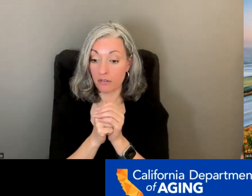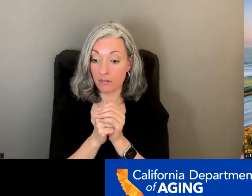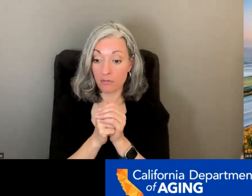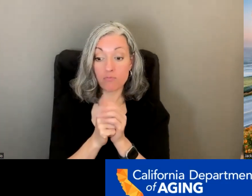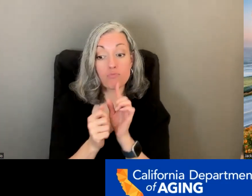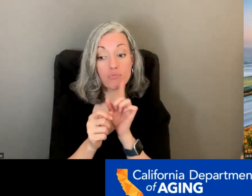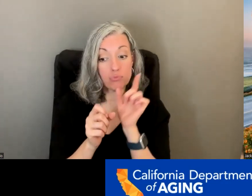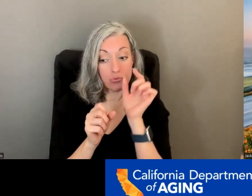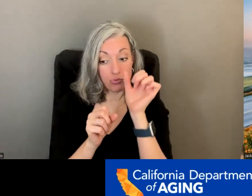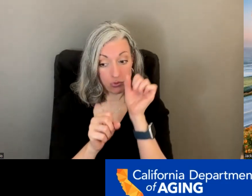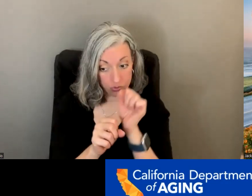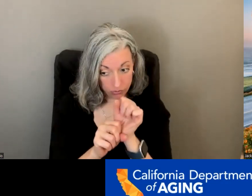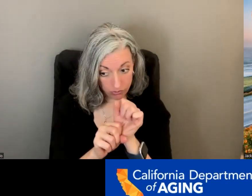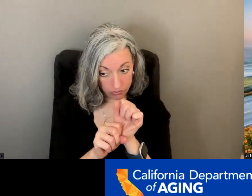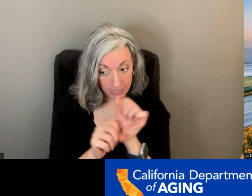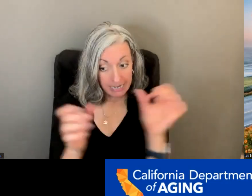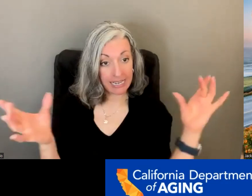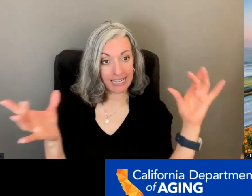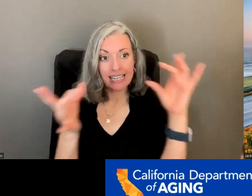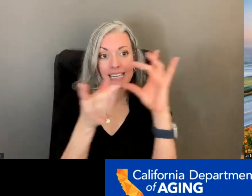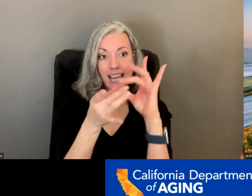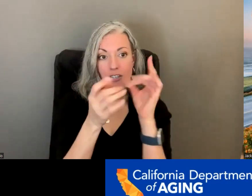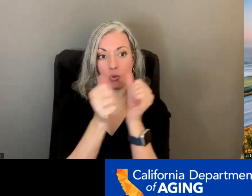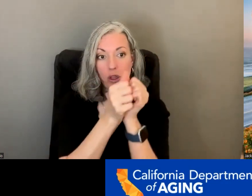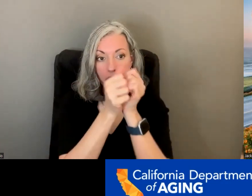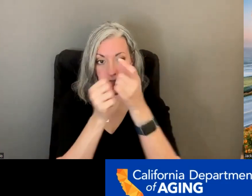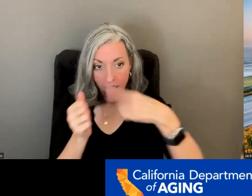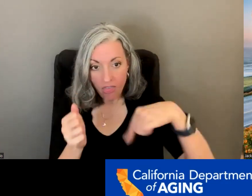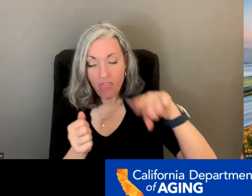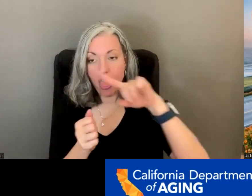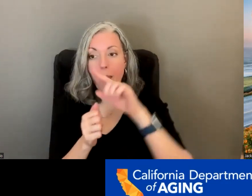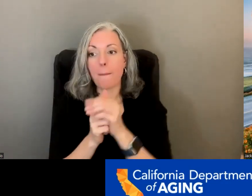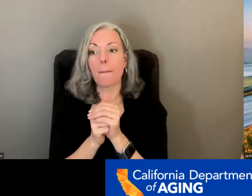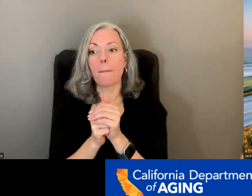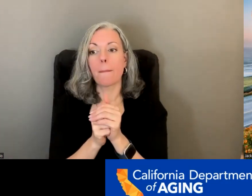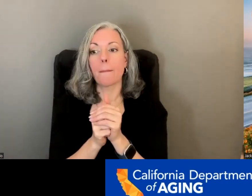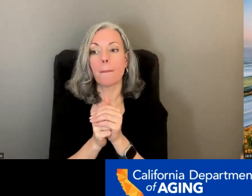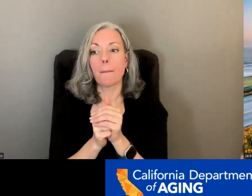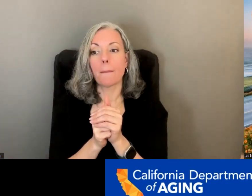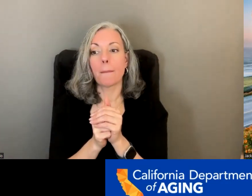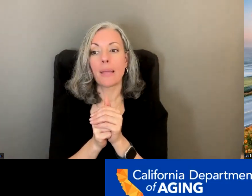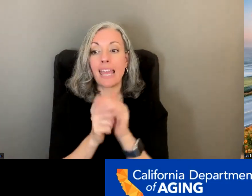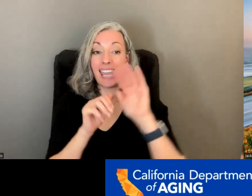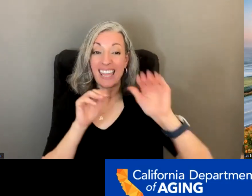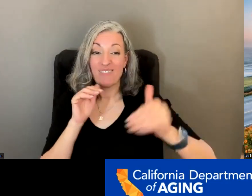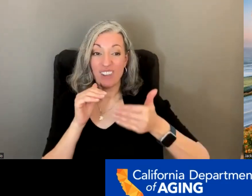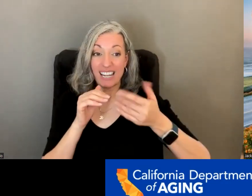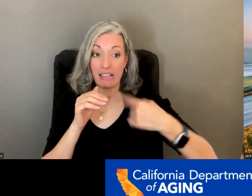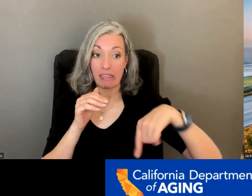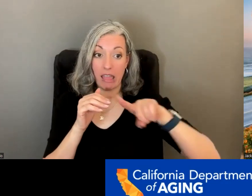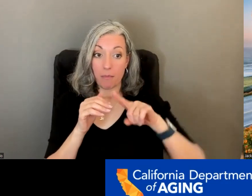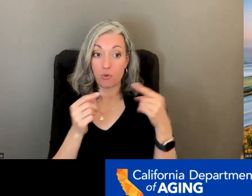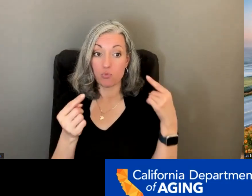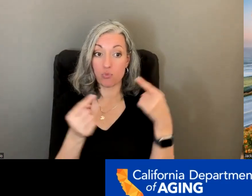actually connect with them, especially first of all, inviting them to the